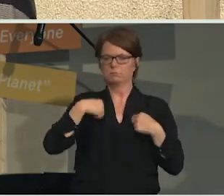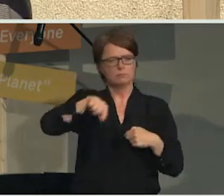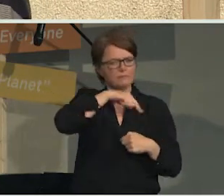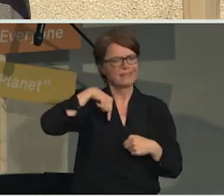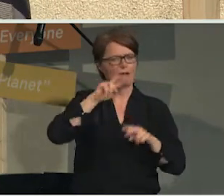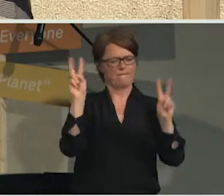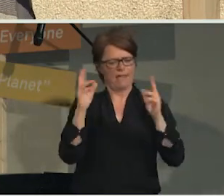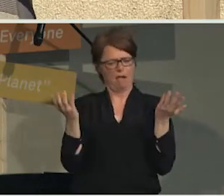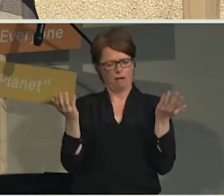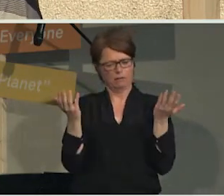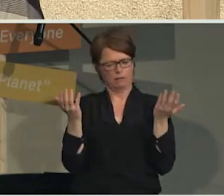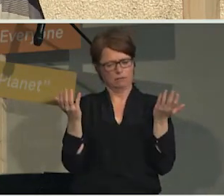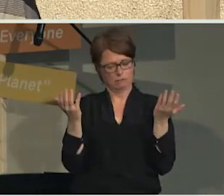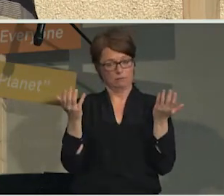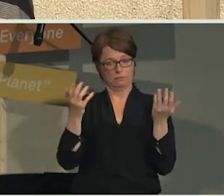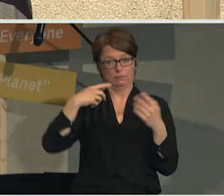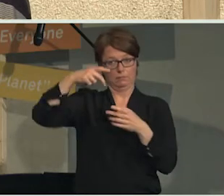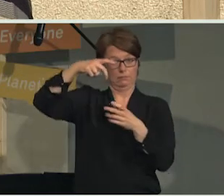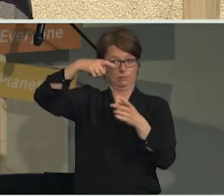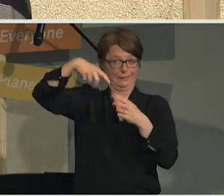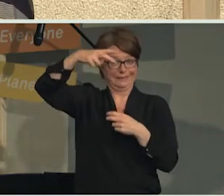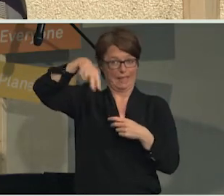excel, to be